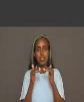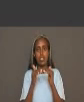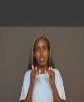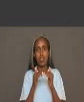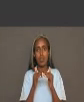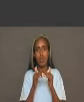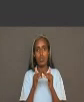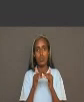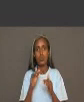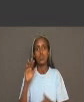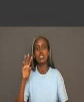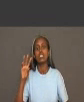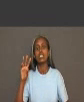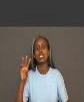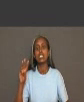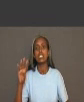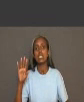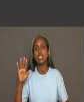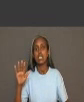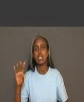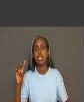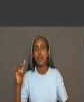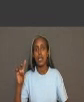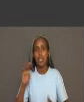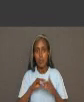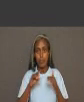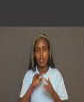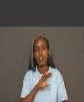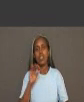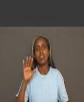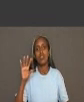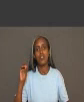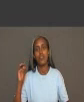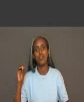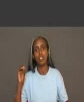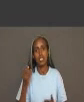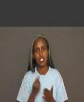to 67 birr and 50 cents.